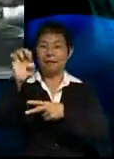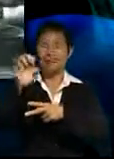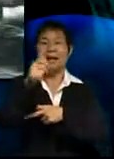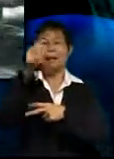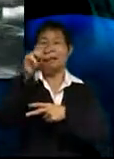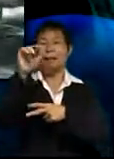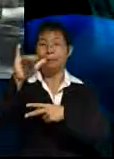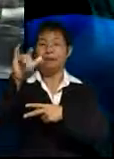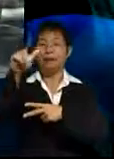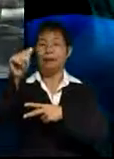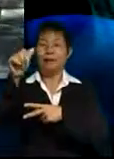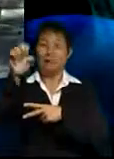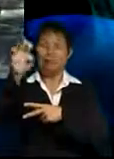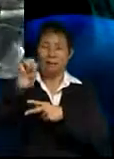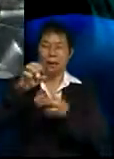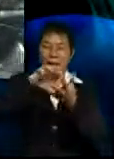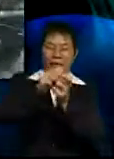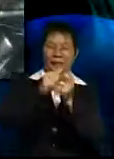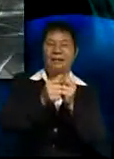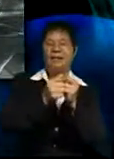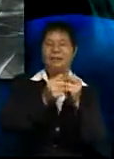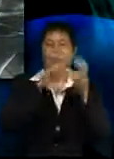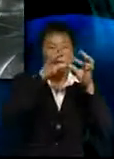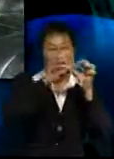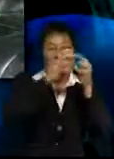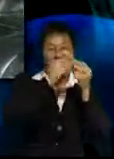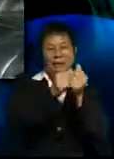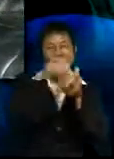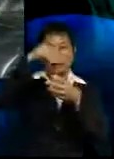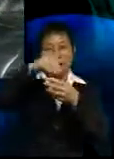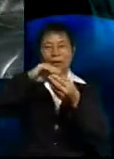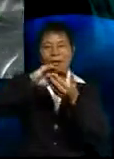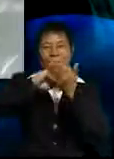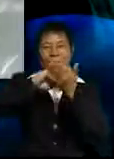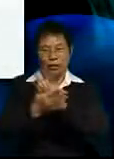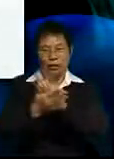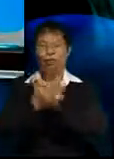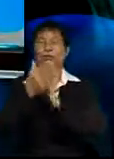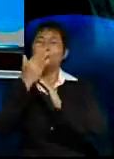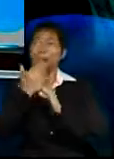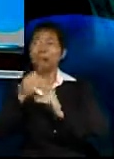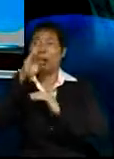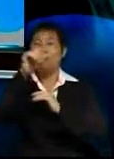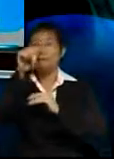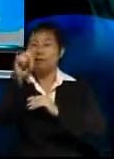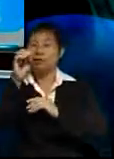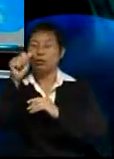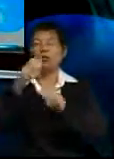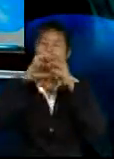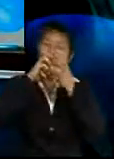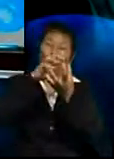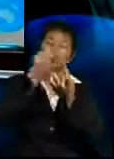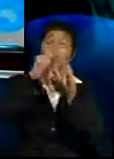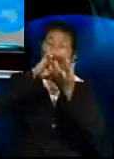Amylase breaks down starch in the food into sugar called maltose. The chewed food is